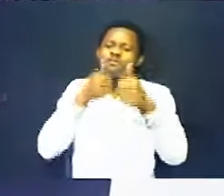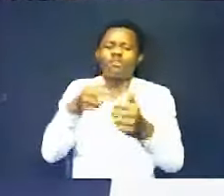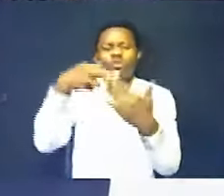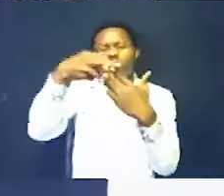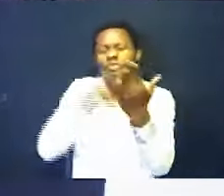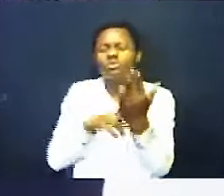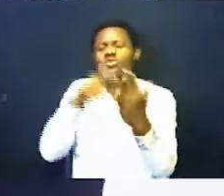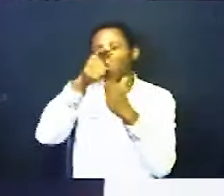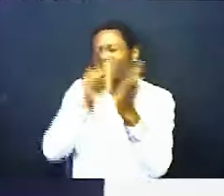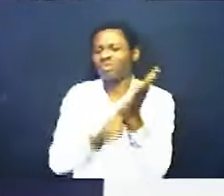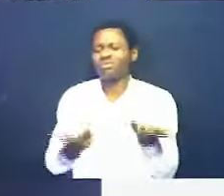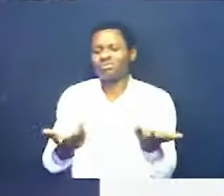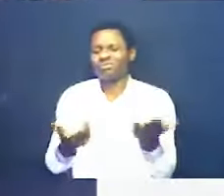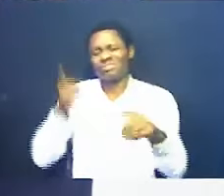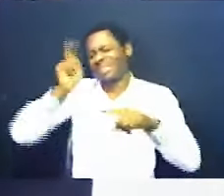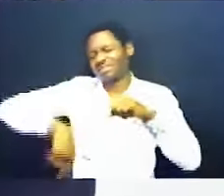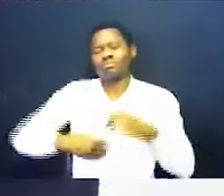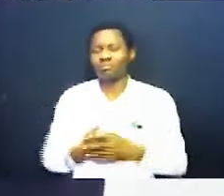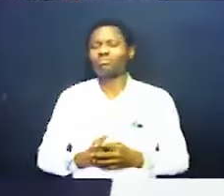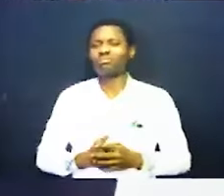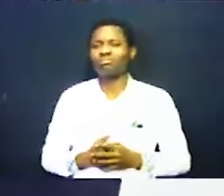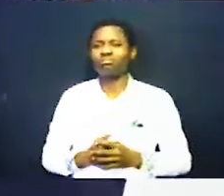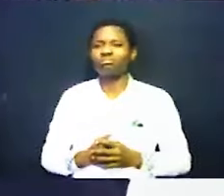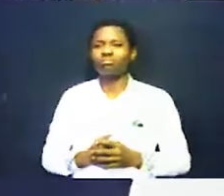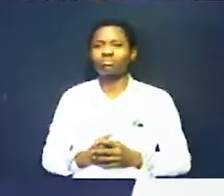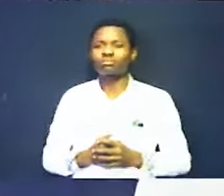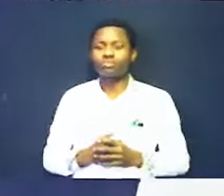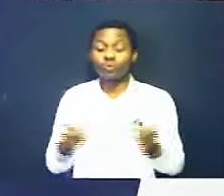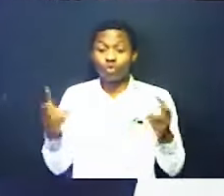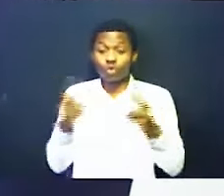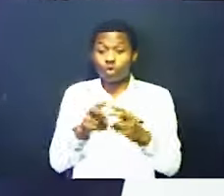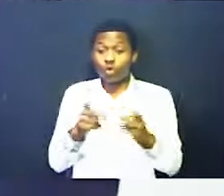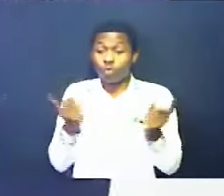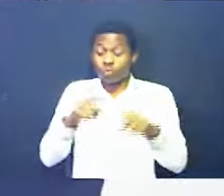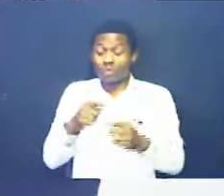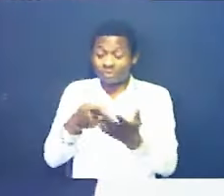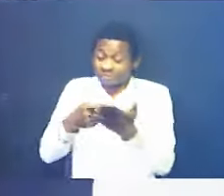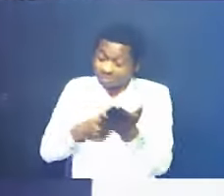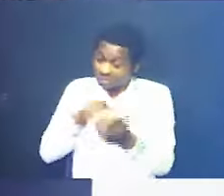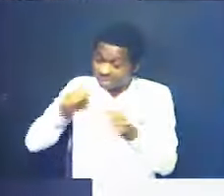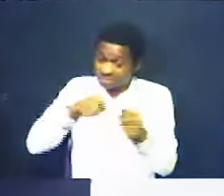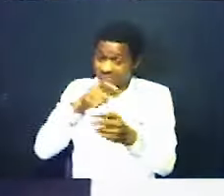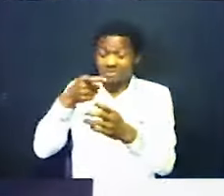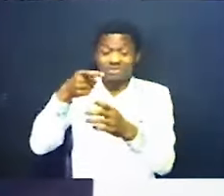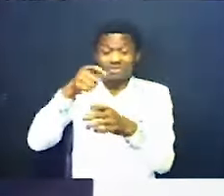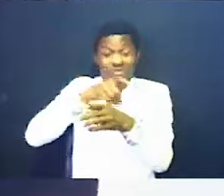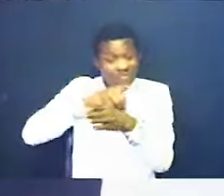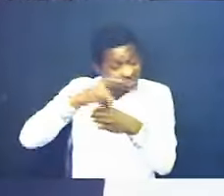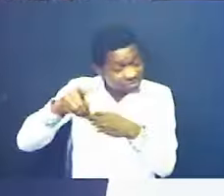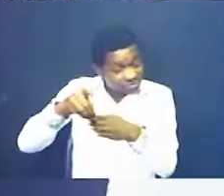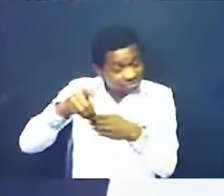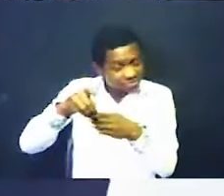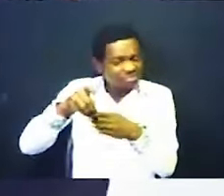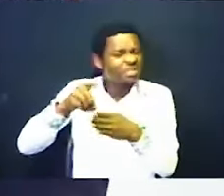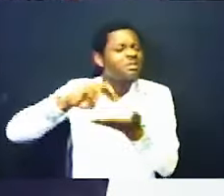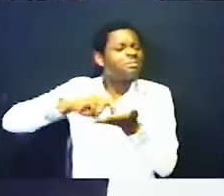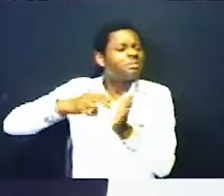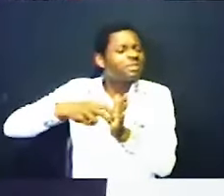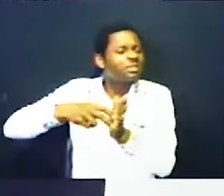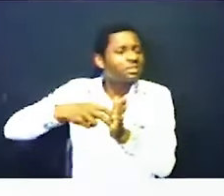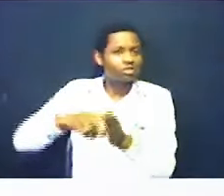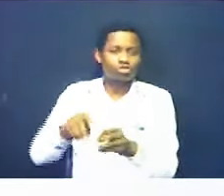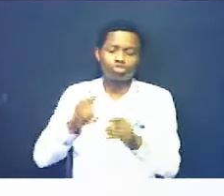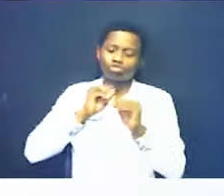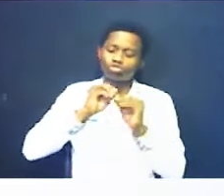regulations. So when we talk about discipline, discipline is training to act